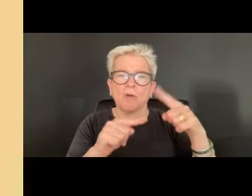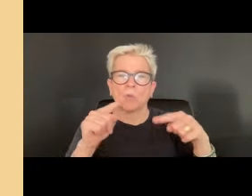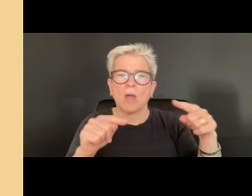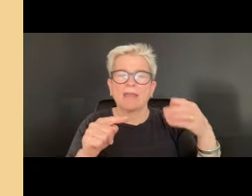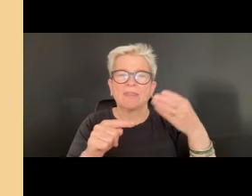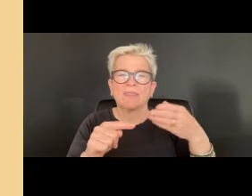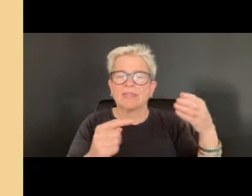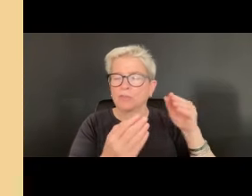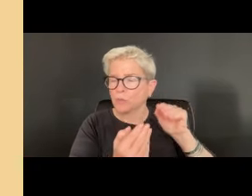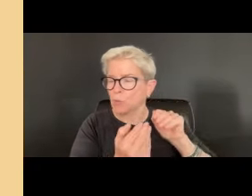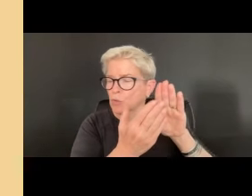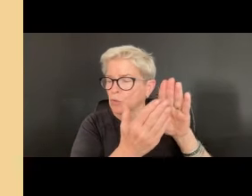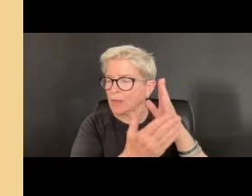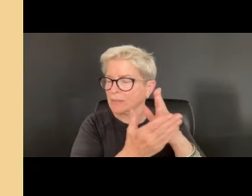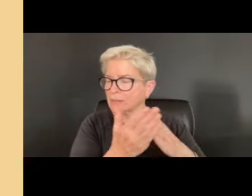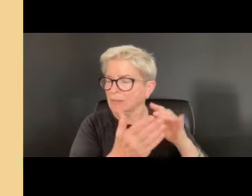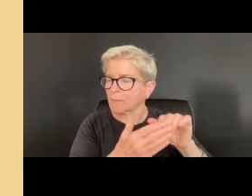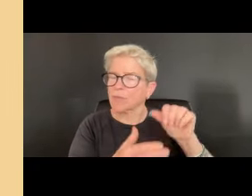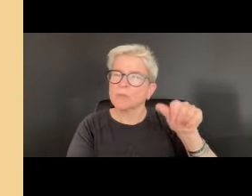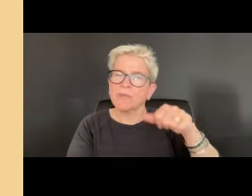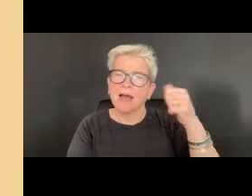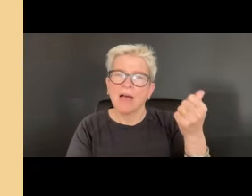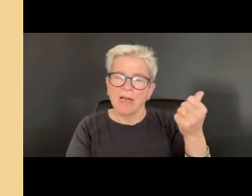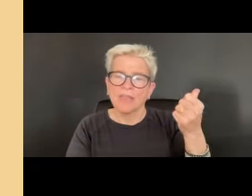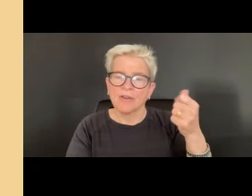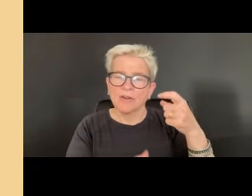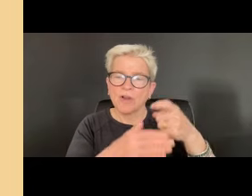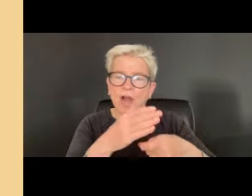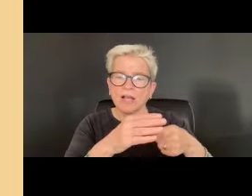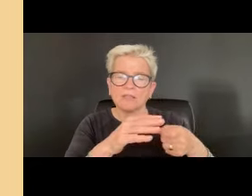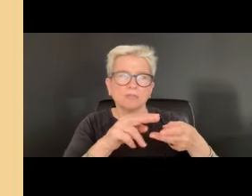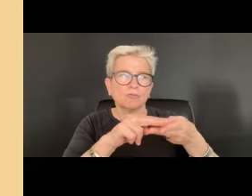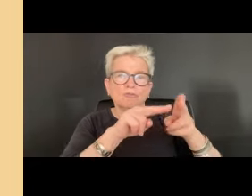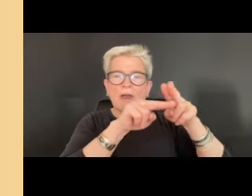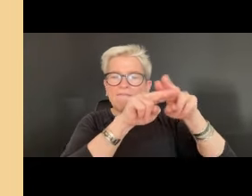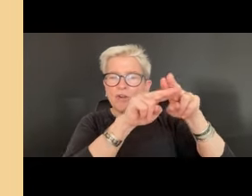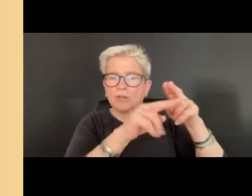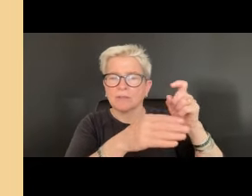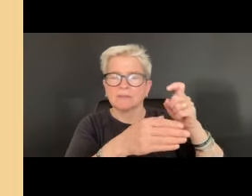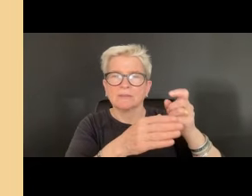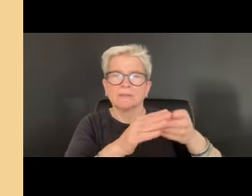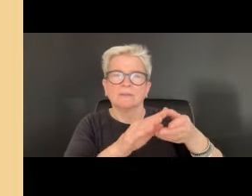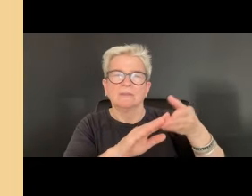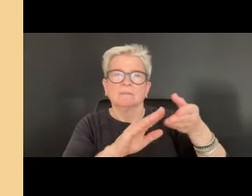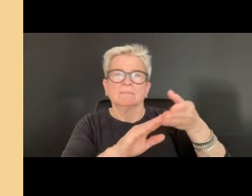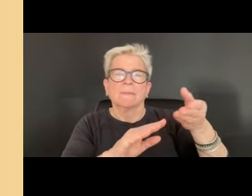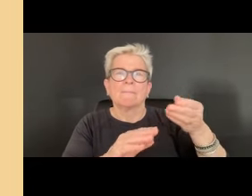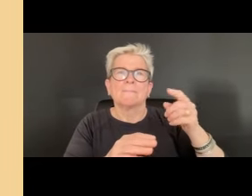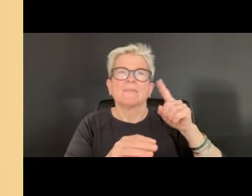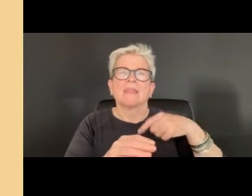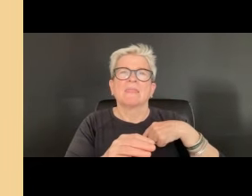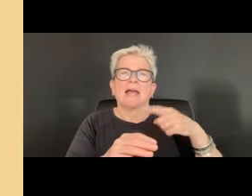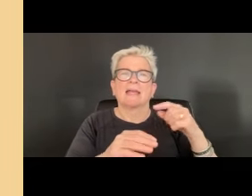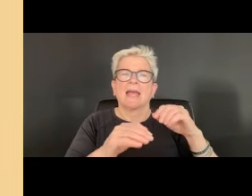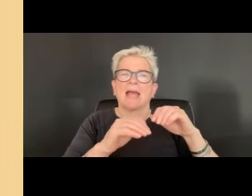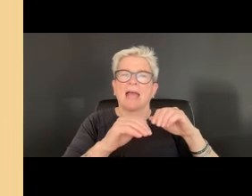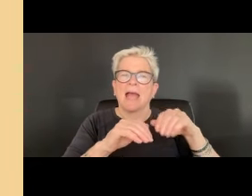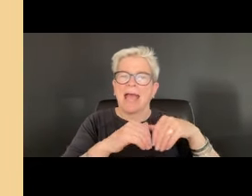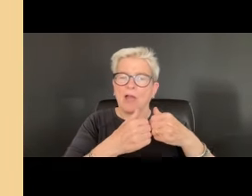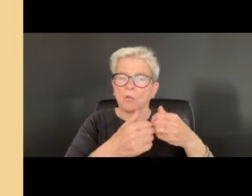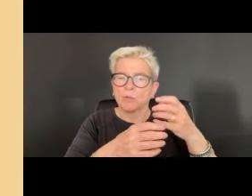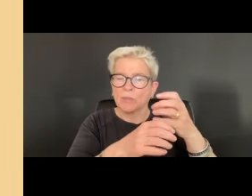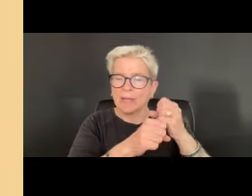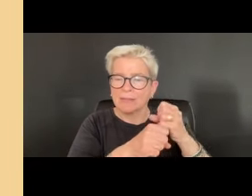to address some of those other cost drivers, such as ways to expedite the issuance of permits and reduce